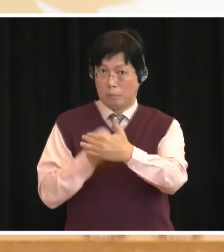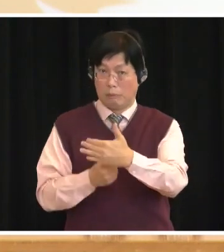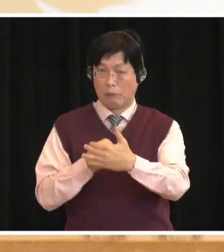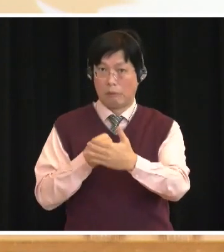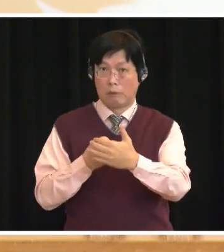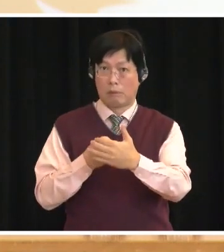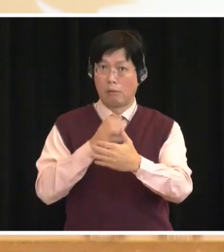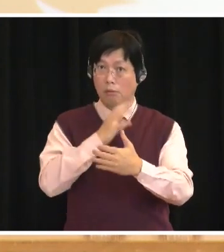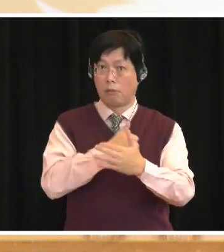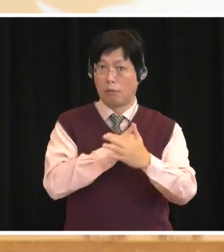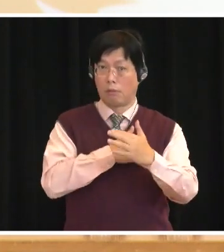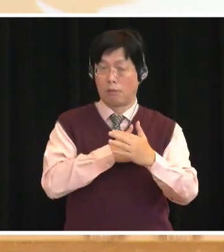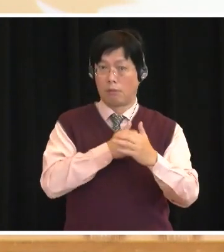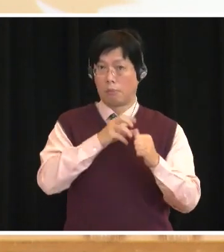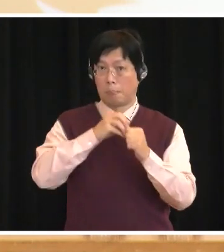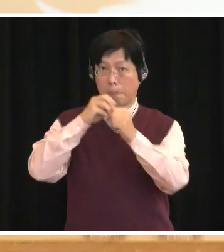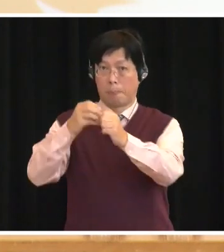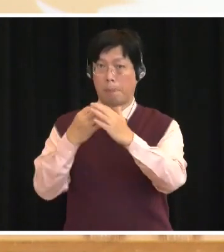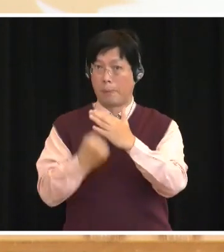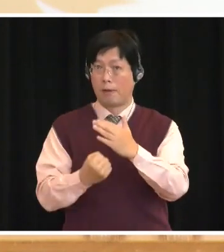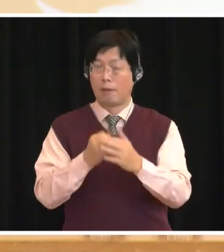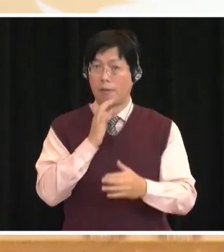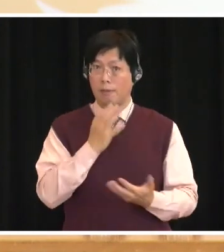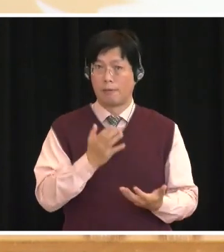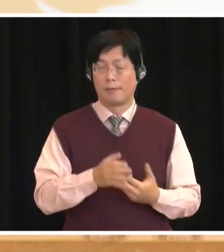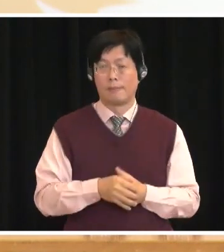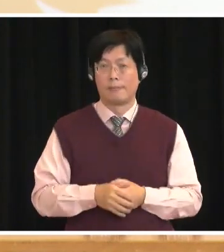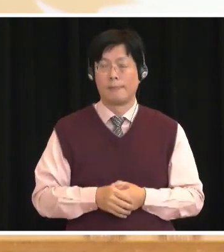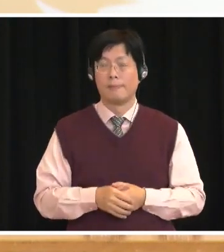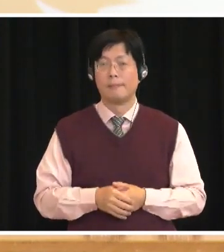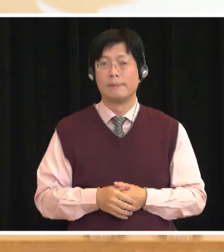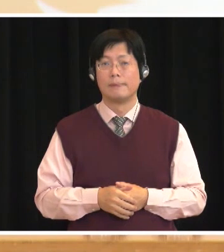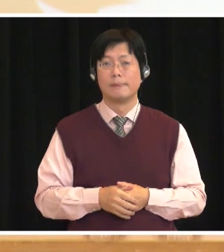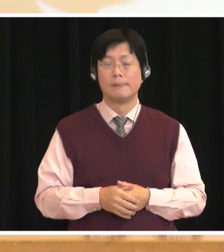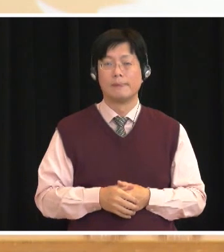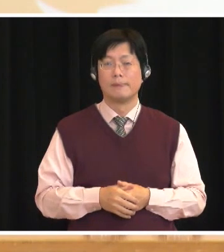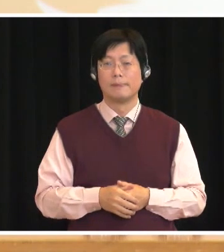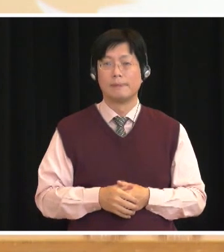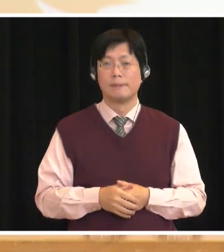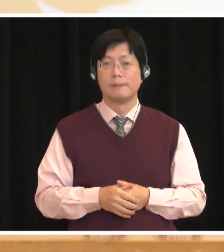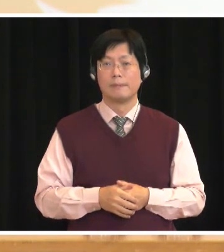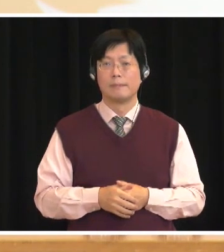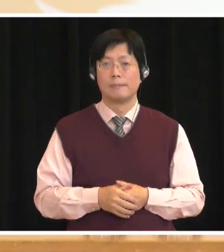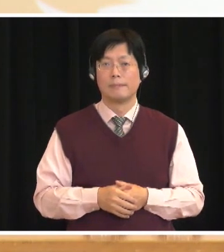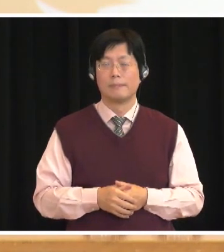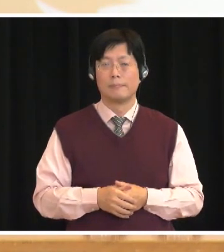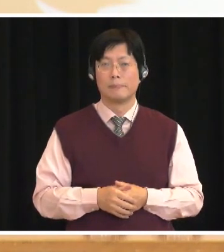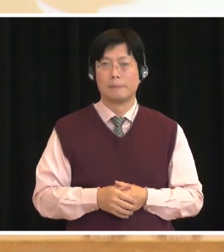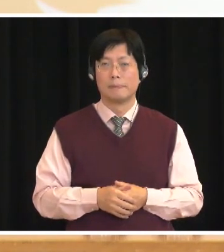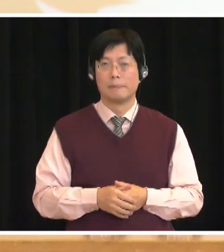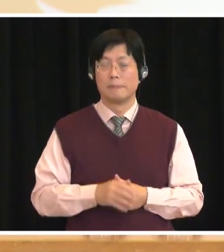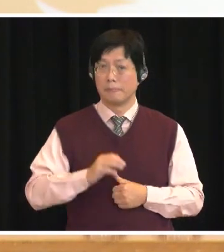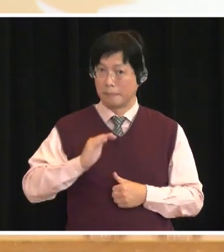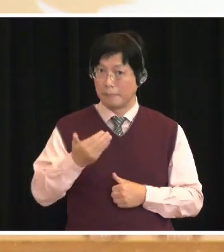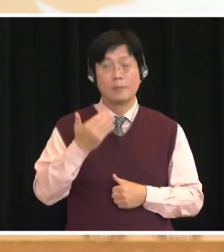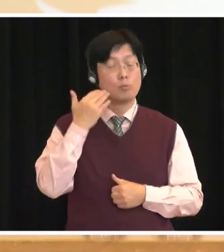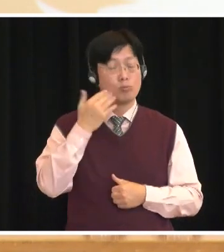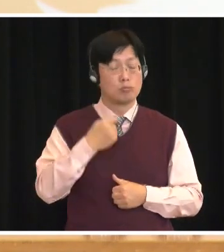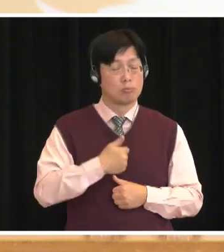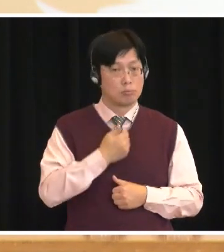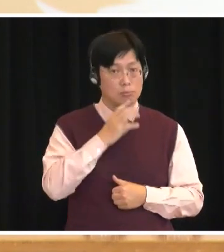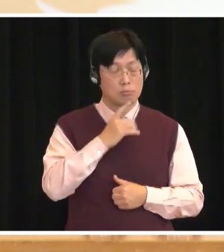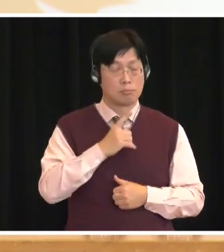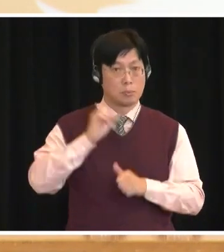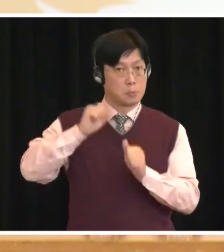the sentence of the judge to send the boy or